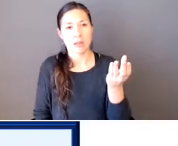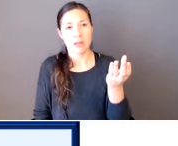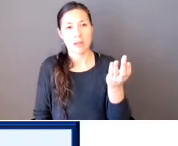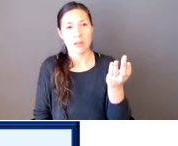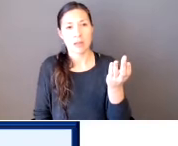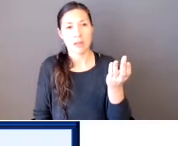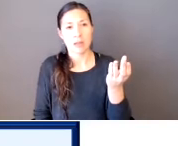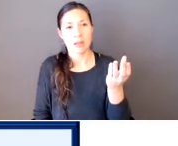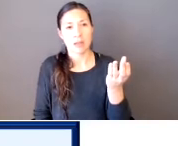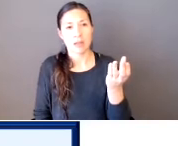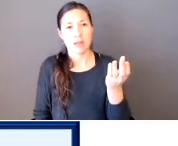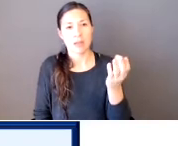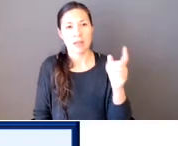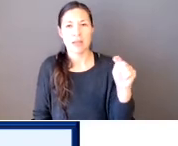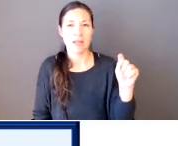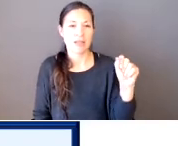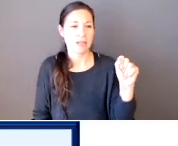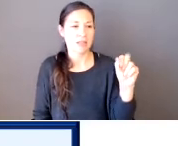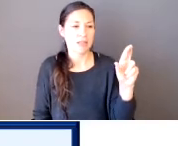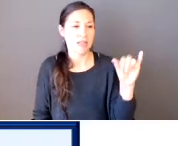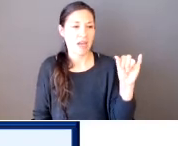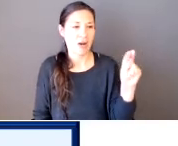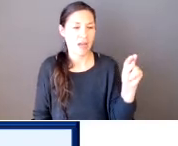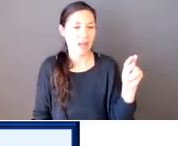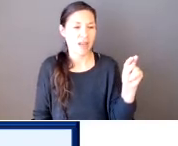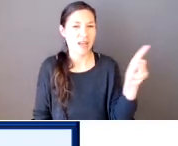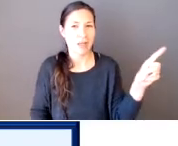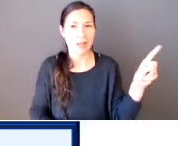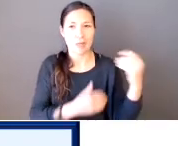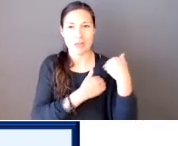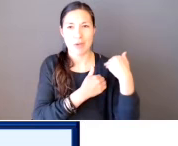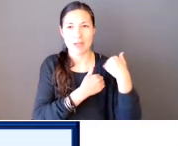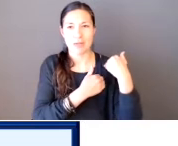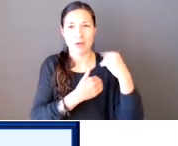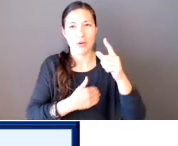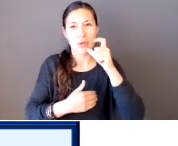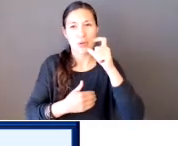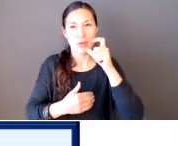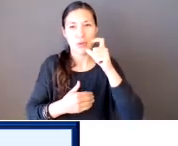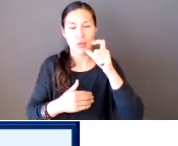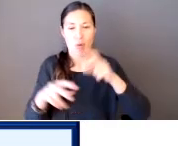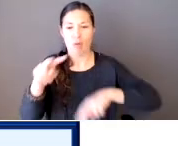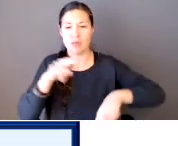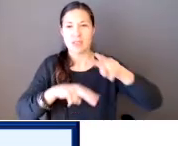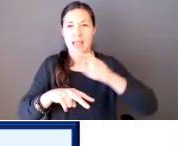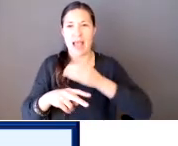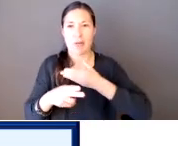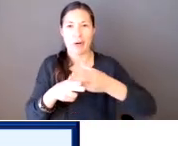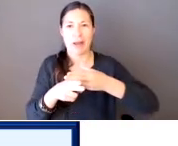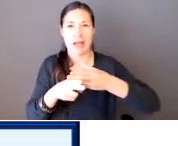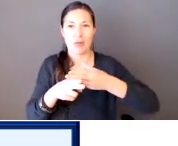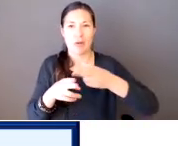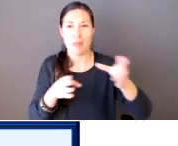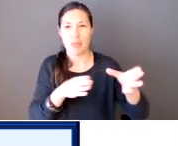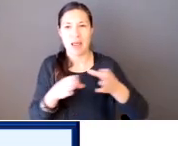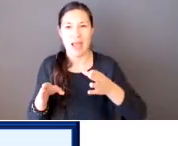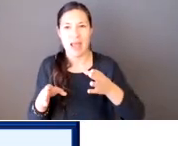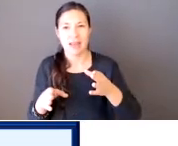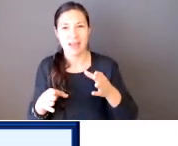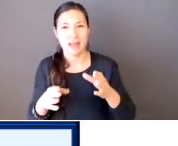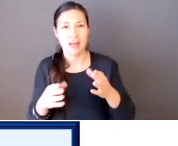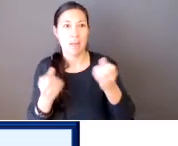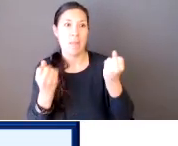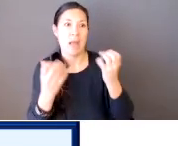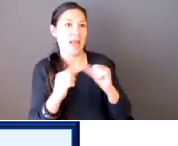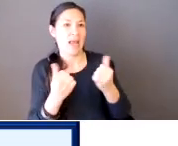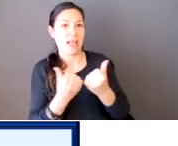plan, I got to write it and then kind of hand it off to Taryn, who got yelled at. So I'll give it to her to look at or go over with you.